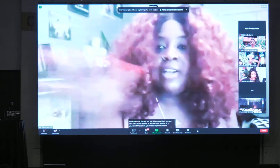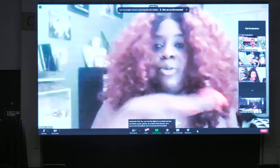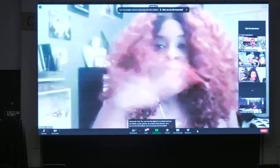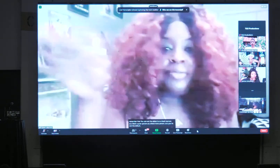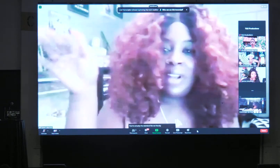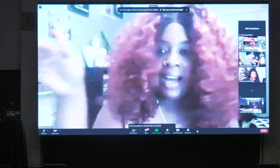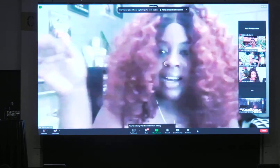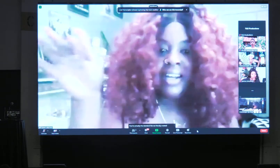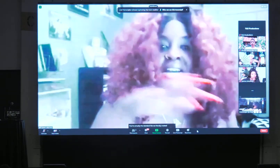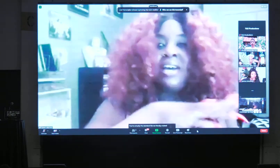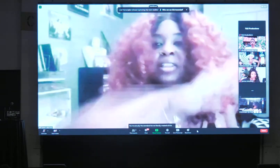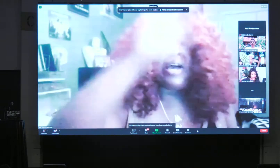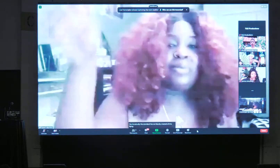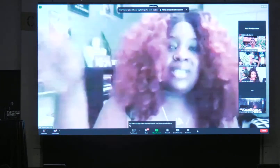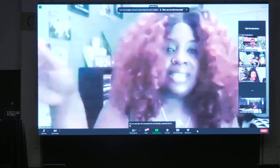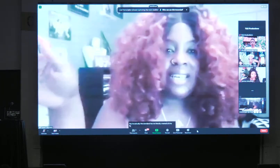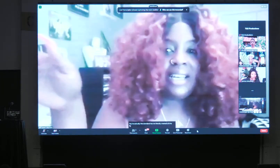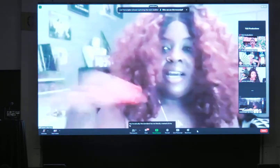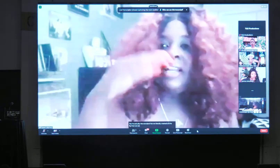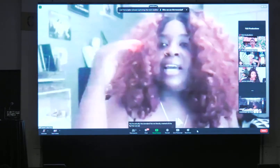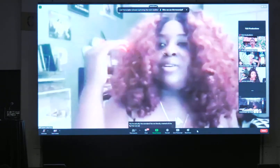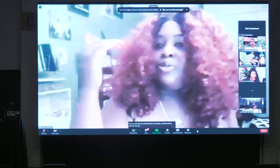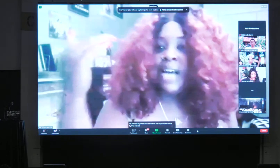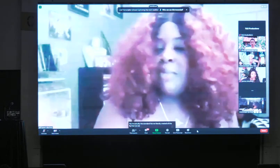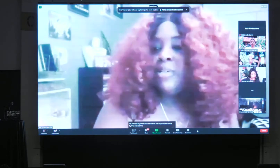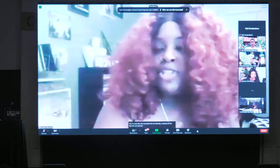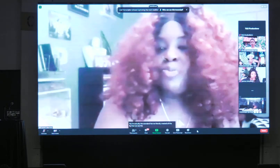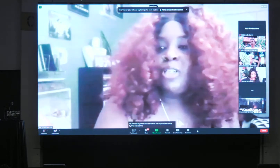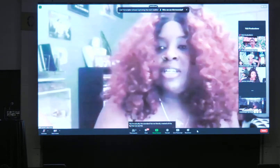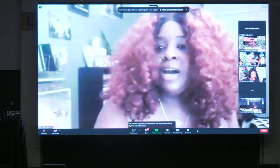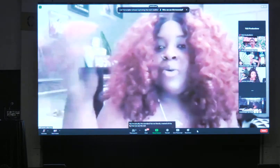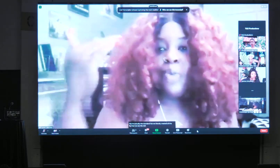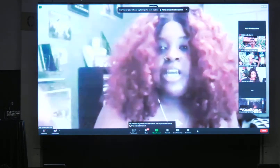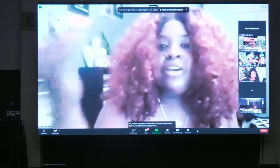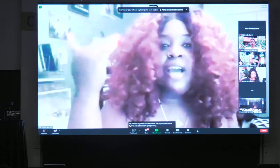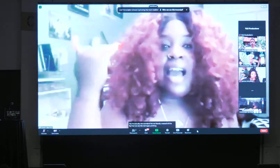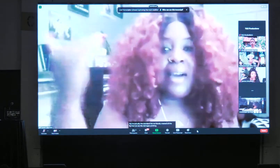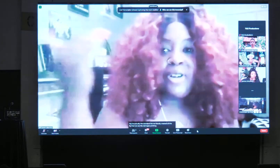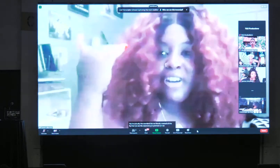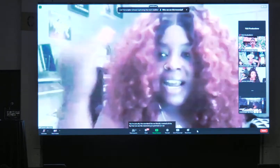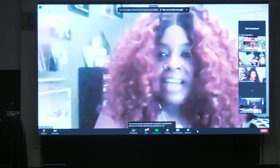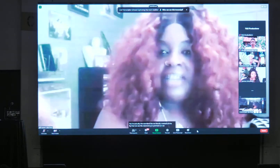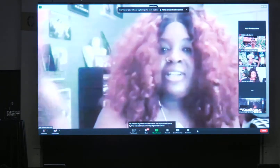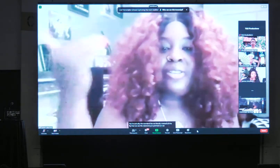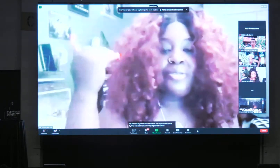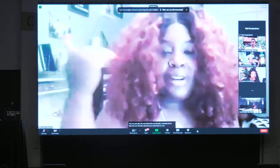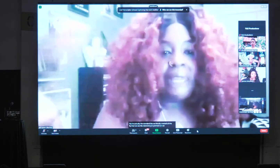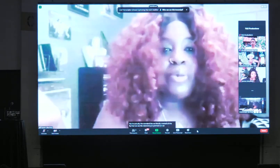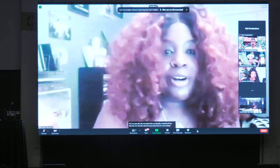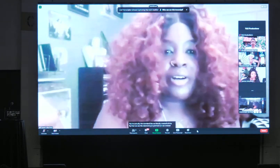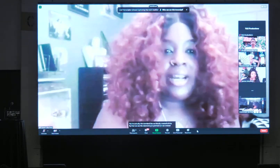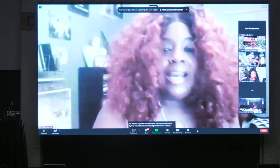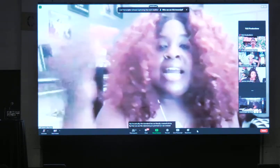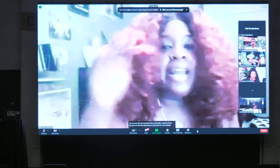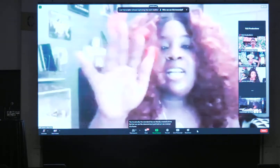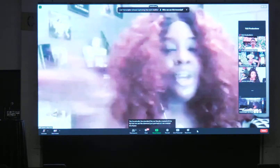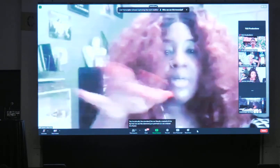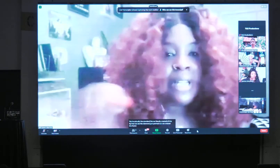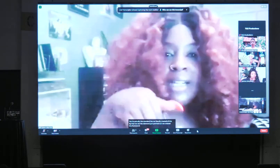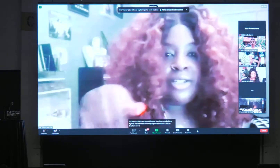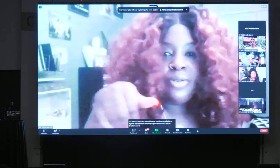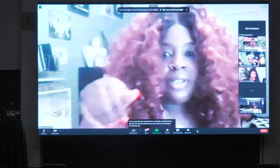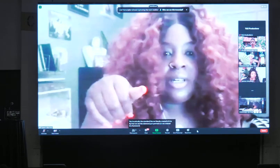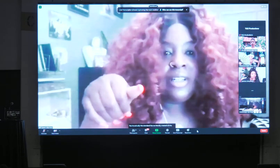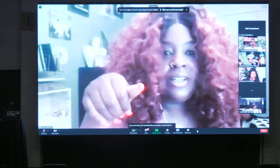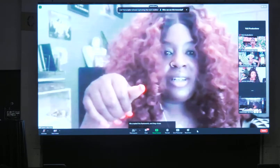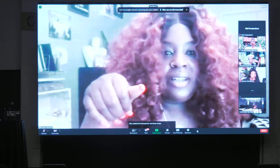created all the fly that we see. Like Diamond just pointed out, we created the framework and they chose not